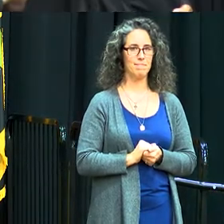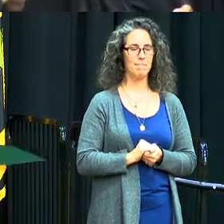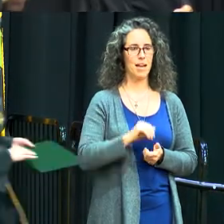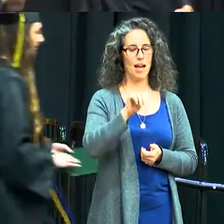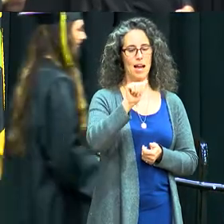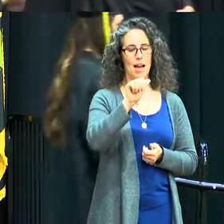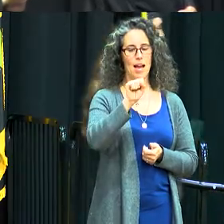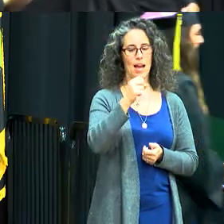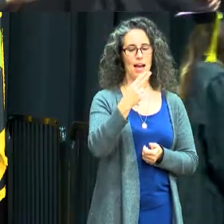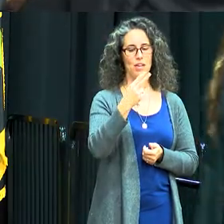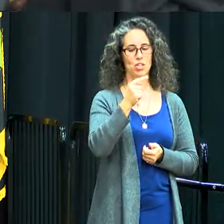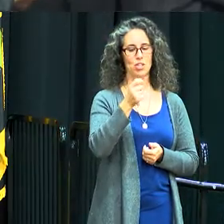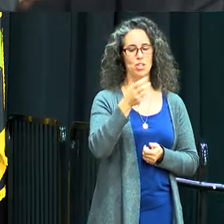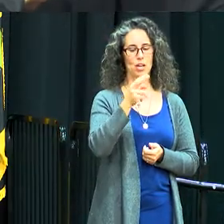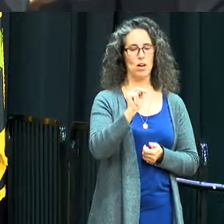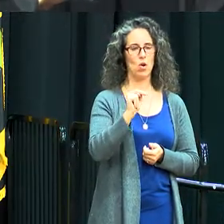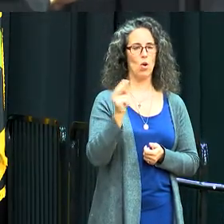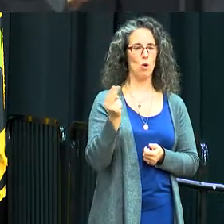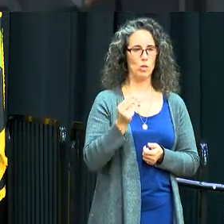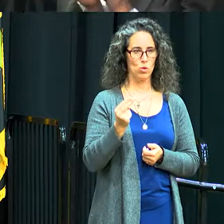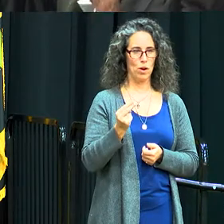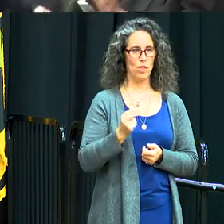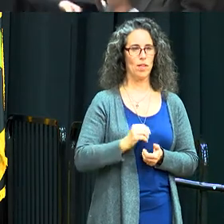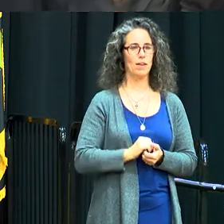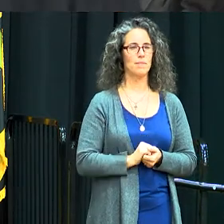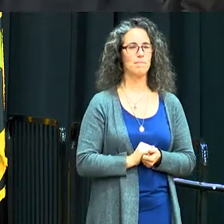Ashton Lynn Halsworth.